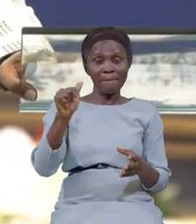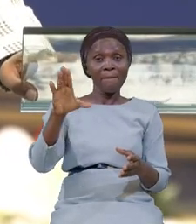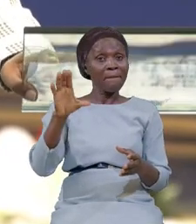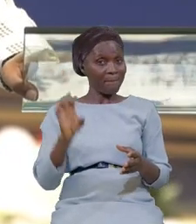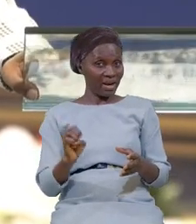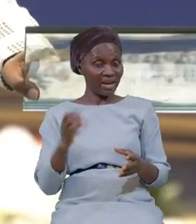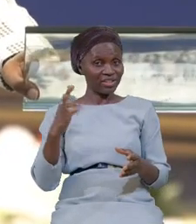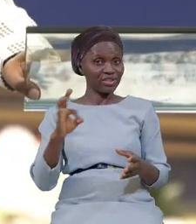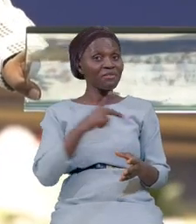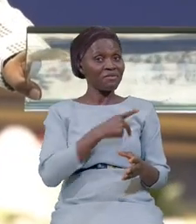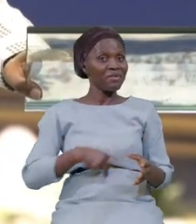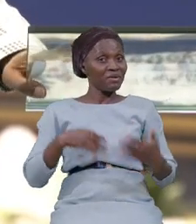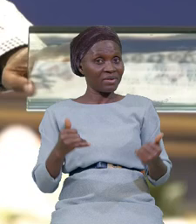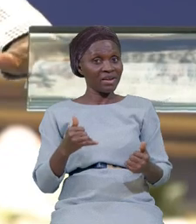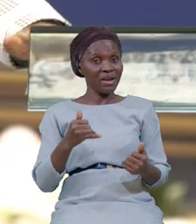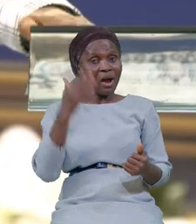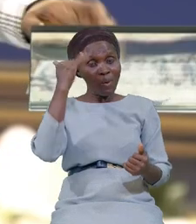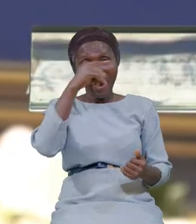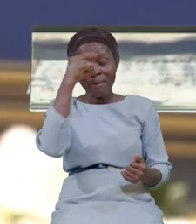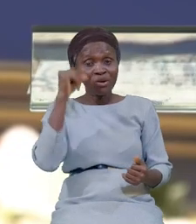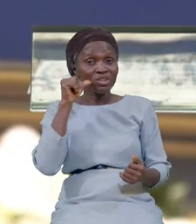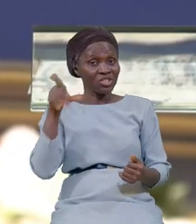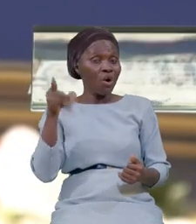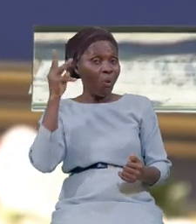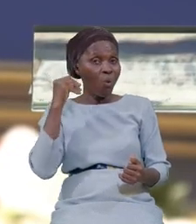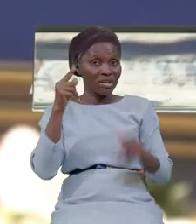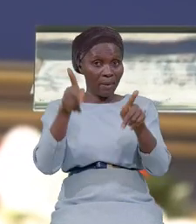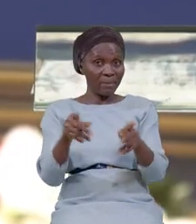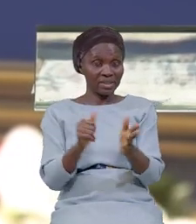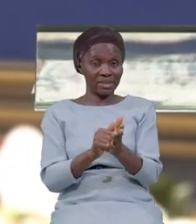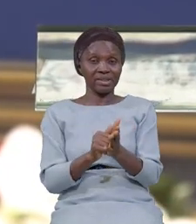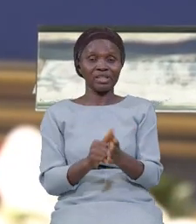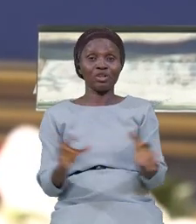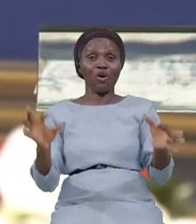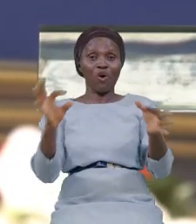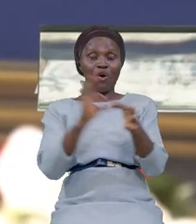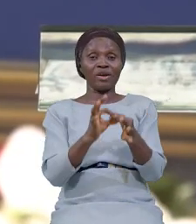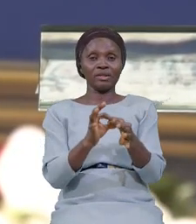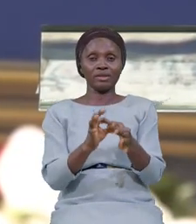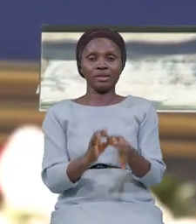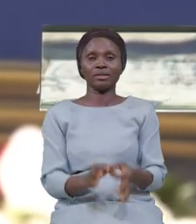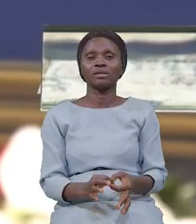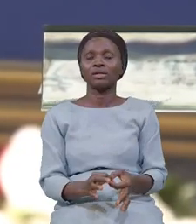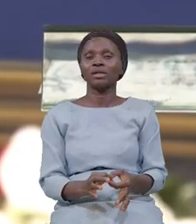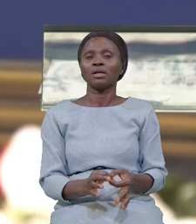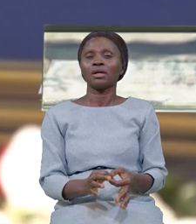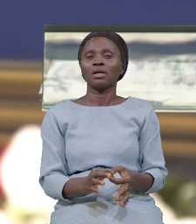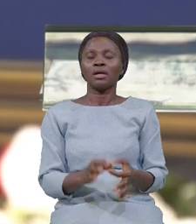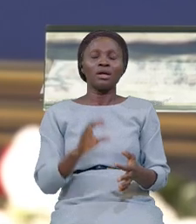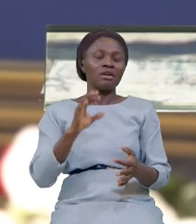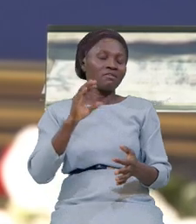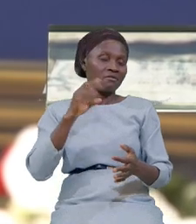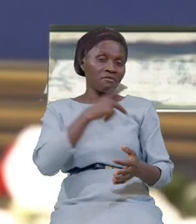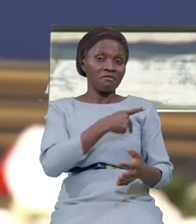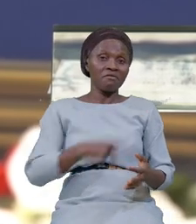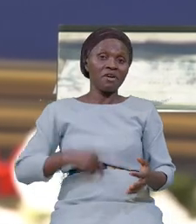daughter with the mother. And so, as we make changes in other people's lives, God